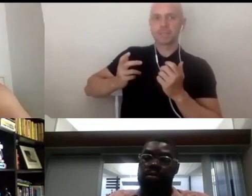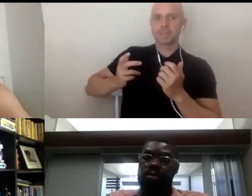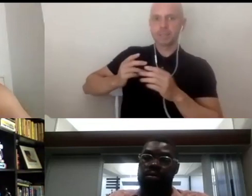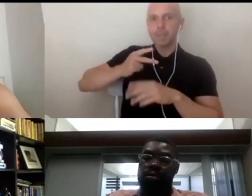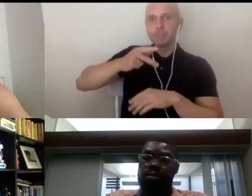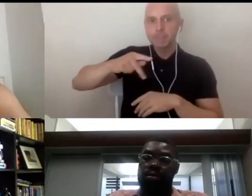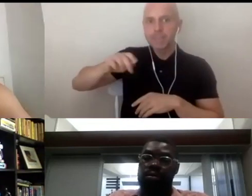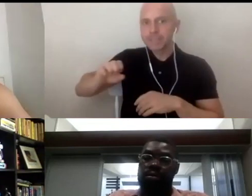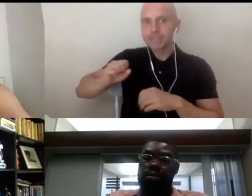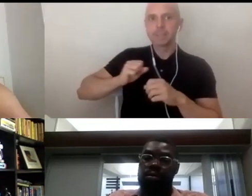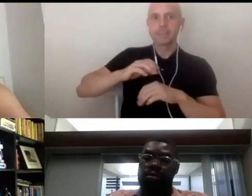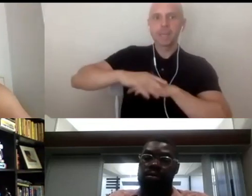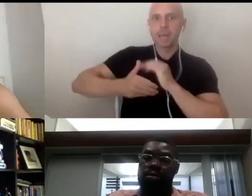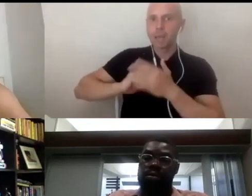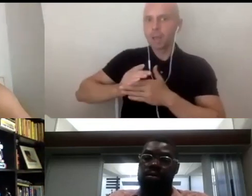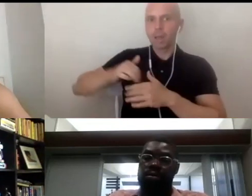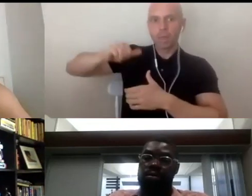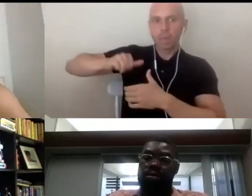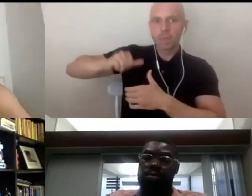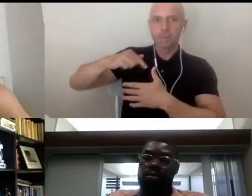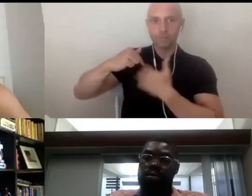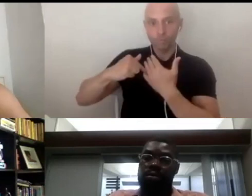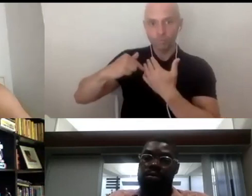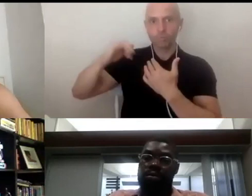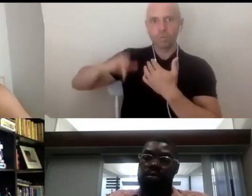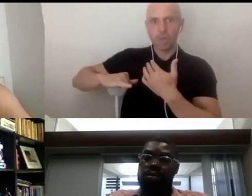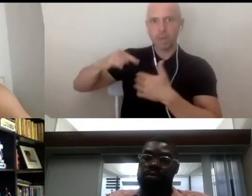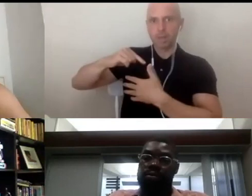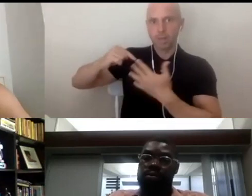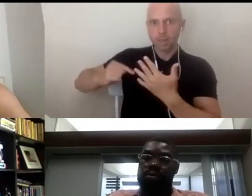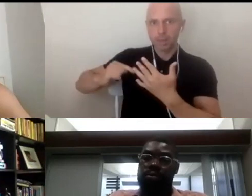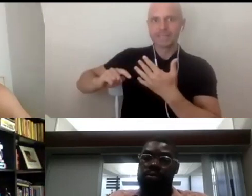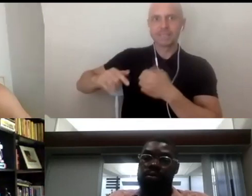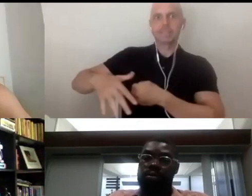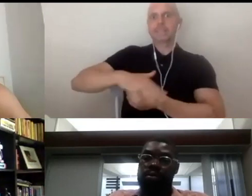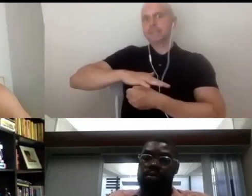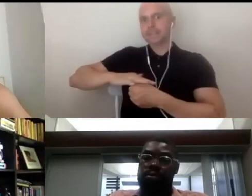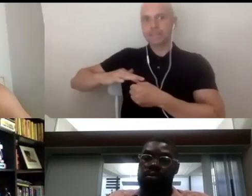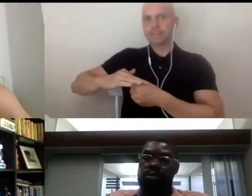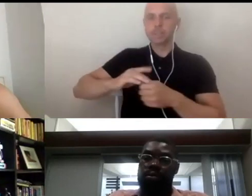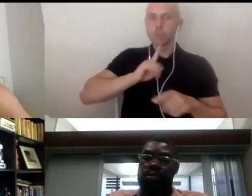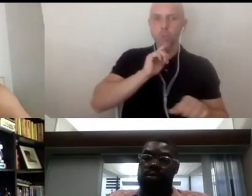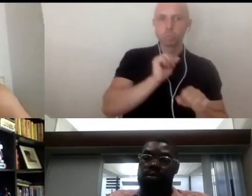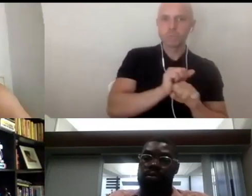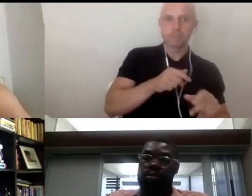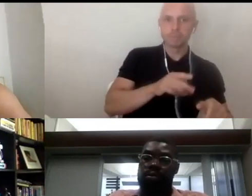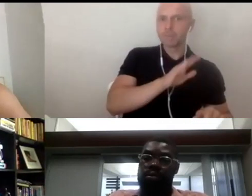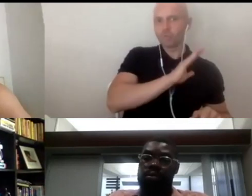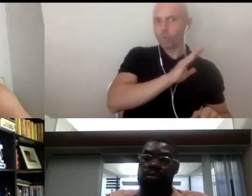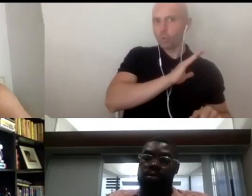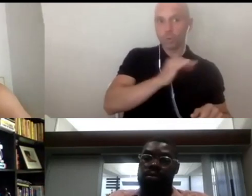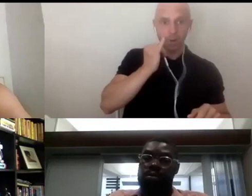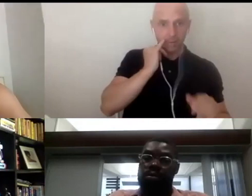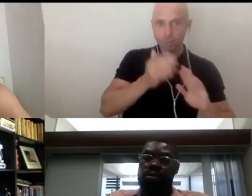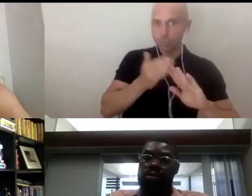washing stations, etc. Are there special considerations for activities such as these, and could we get guidance on permitting for storage pod and safety